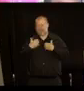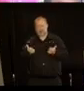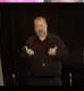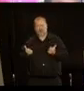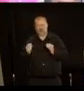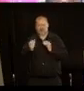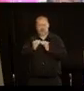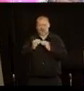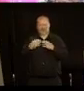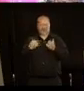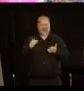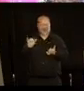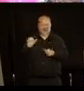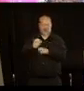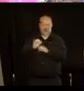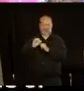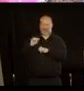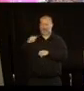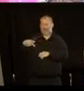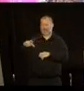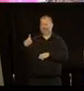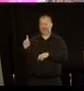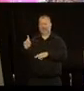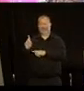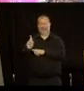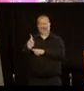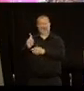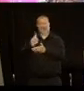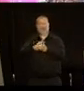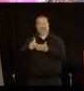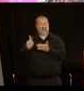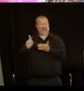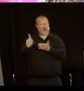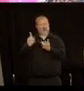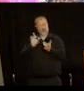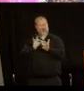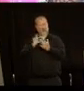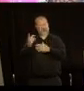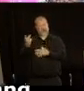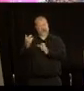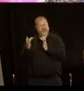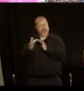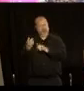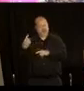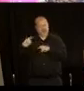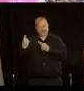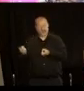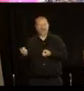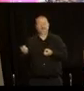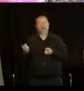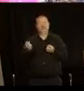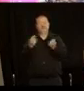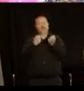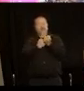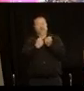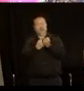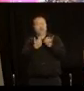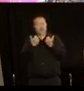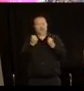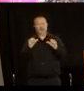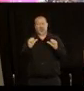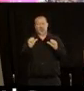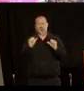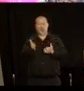than ever before with APD. There's probably not a week that goes by that she and I are not connecting, advocating, and trying